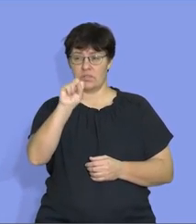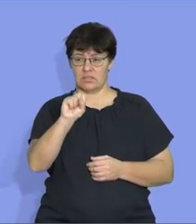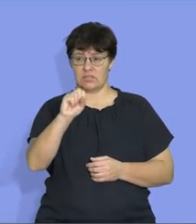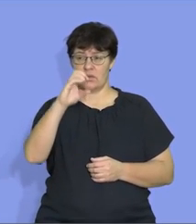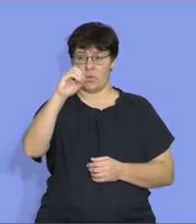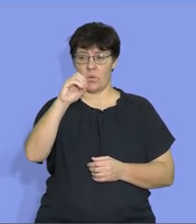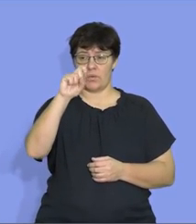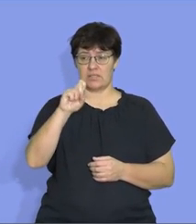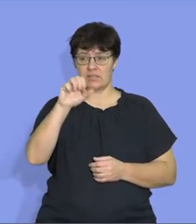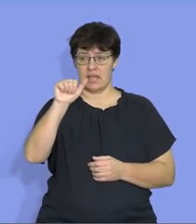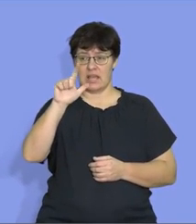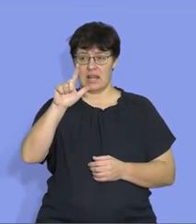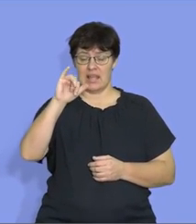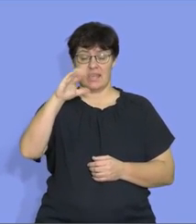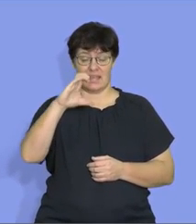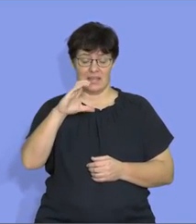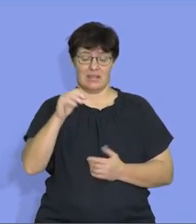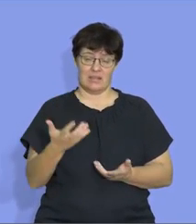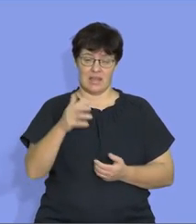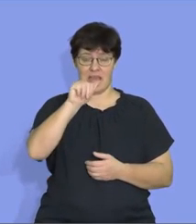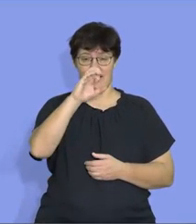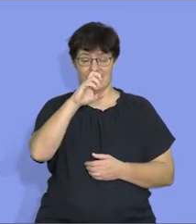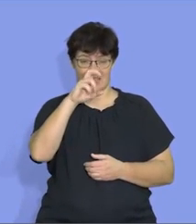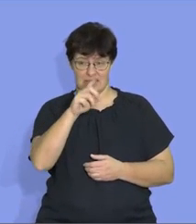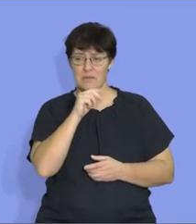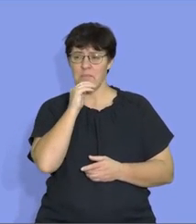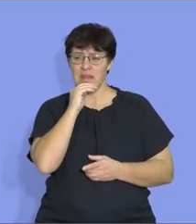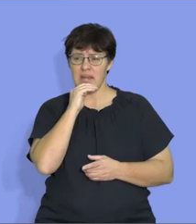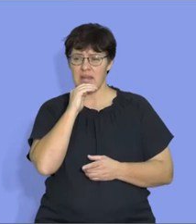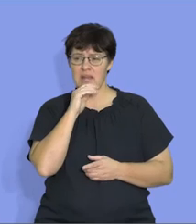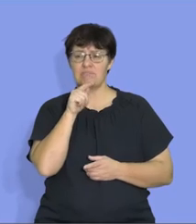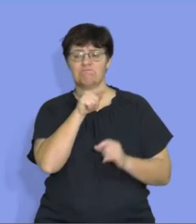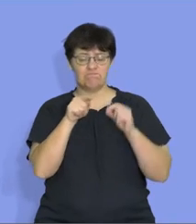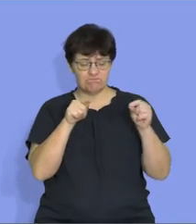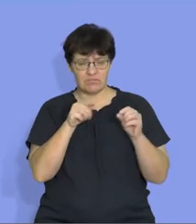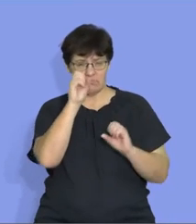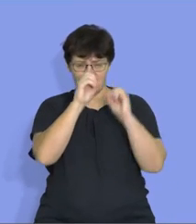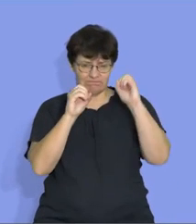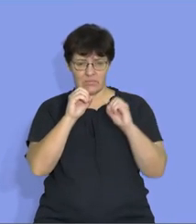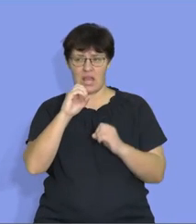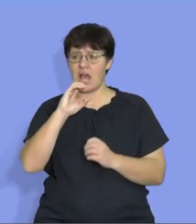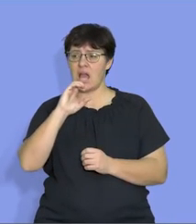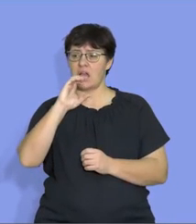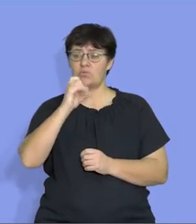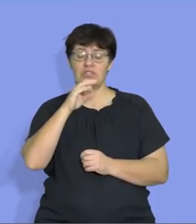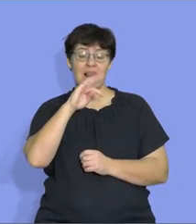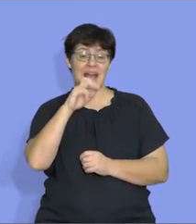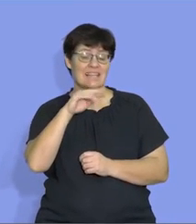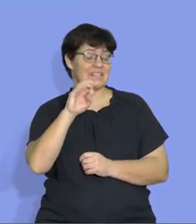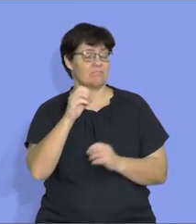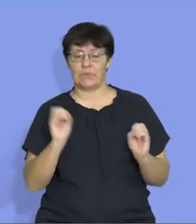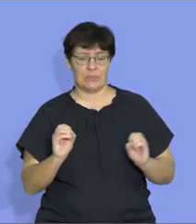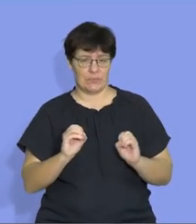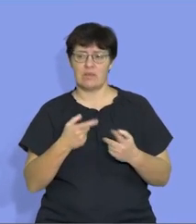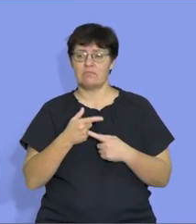suggests that there is no water of crystallization in these granules of oxalic acid, whose formula